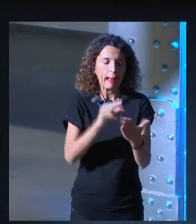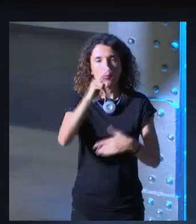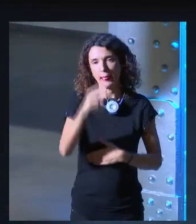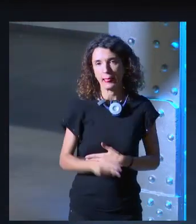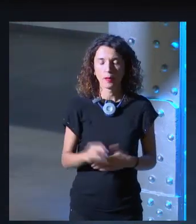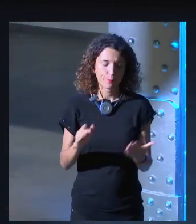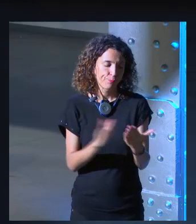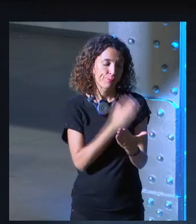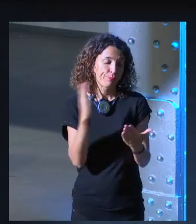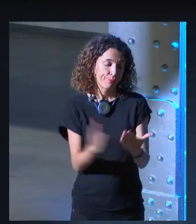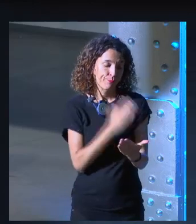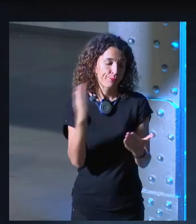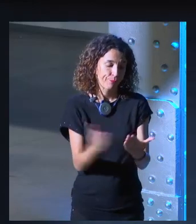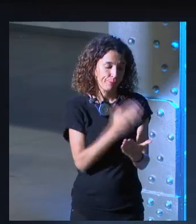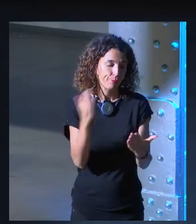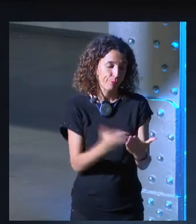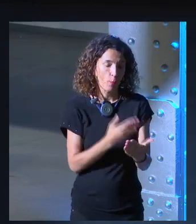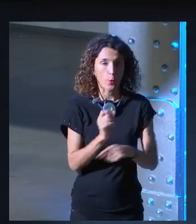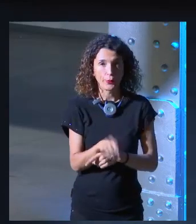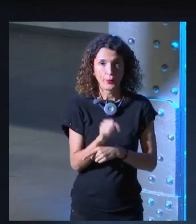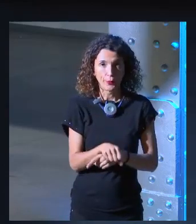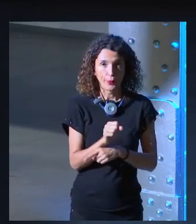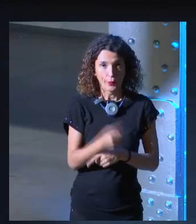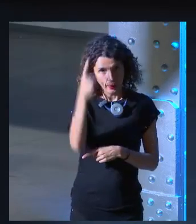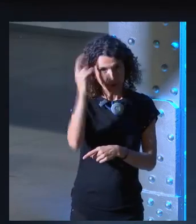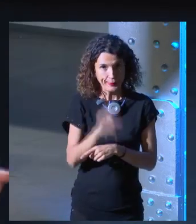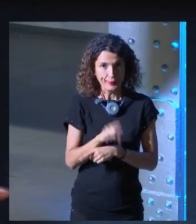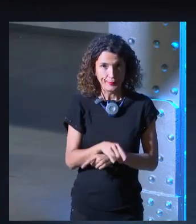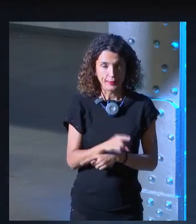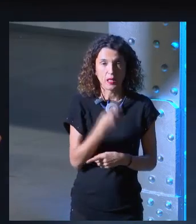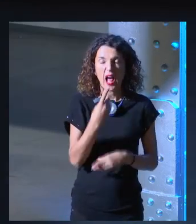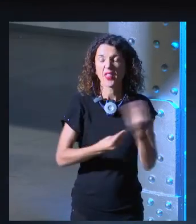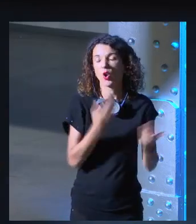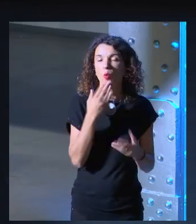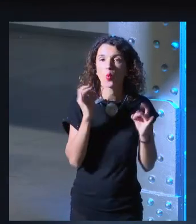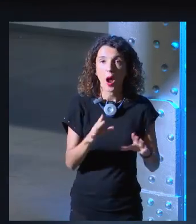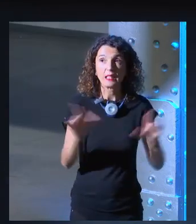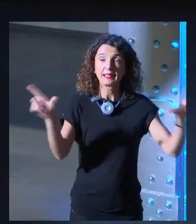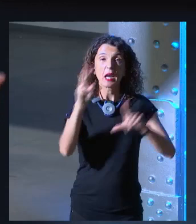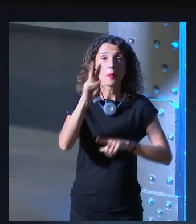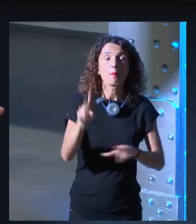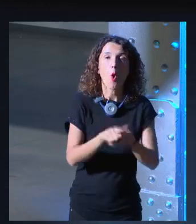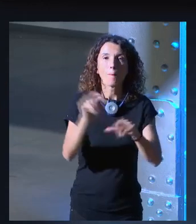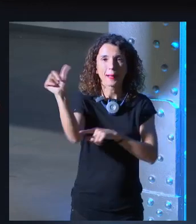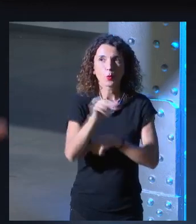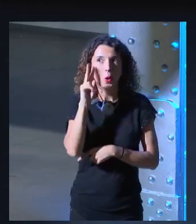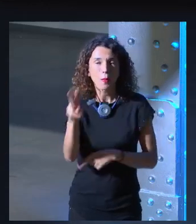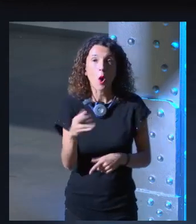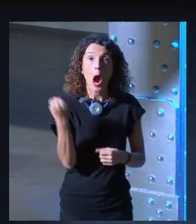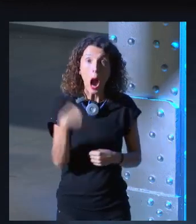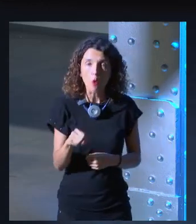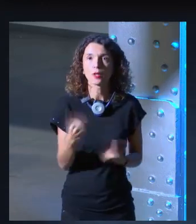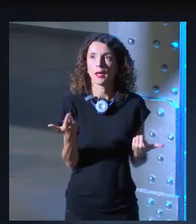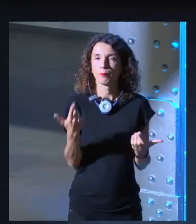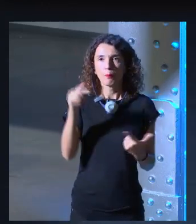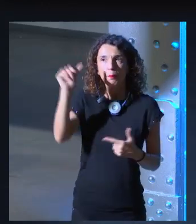whatever. We can, when we watch TV or movies at home, even if they're really good, even if they're great. You know, we're